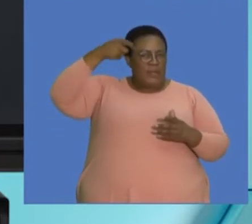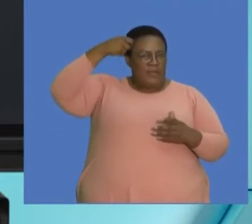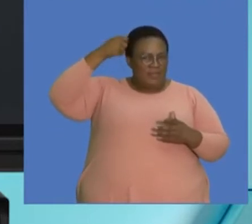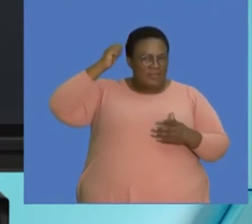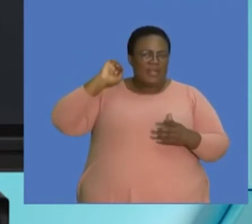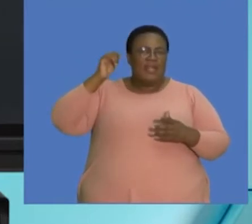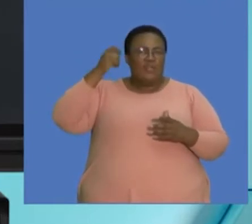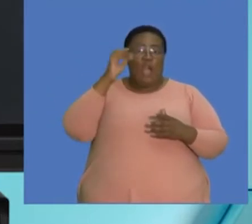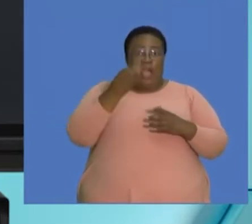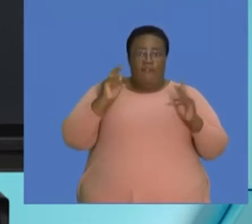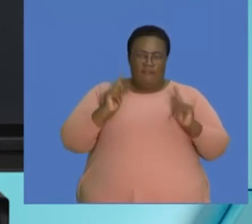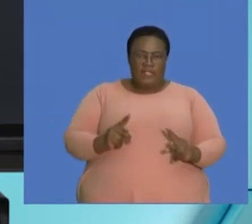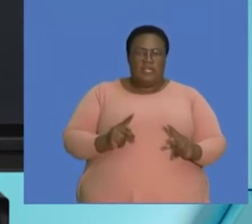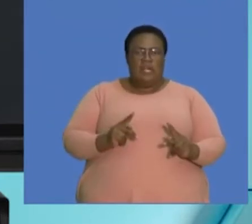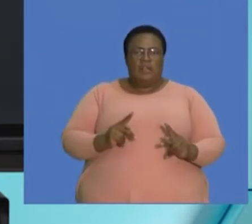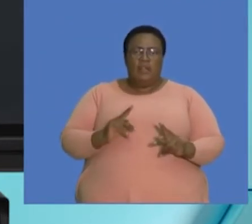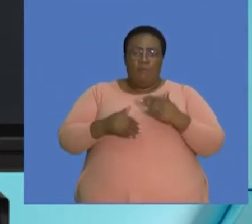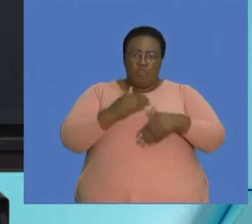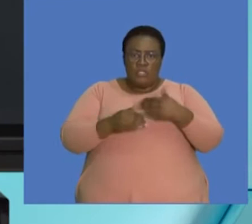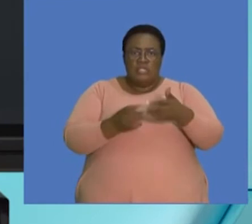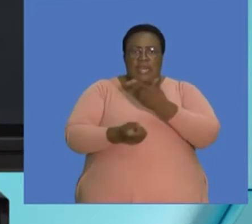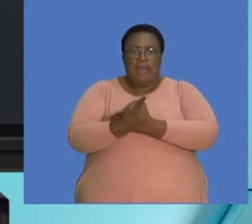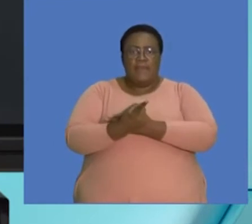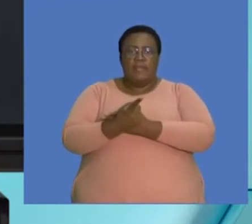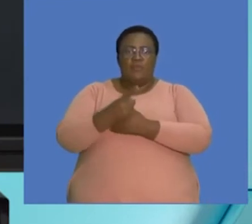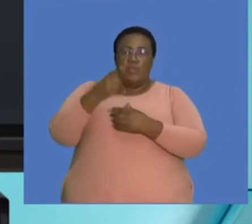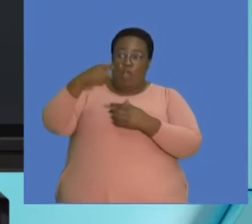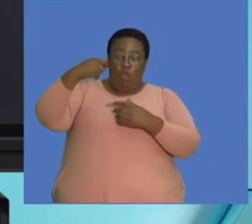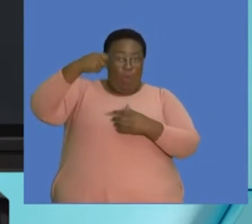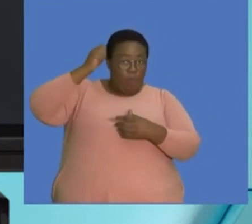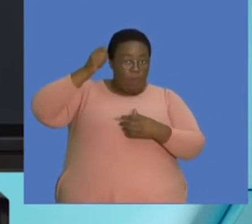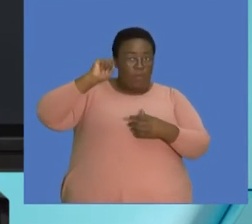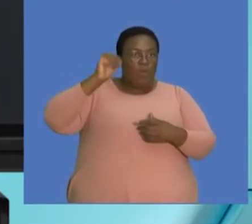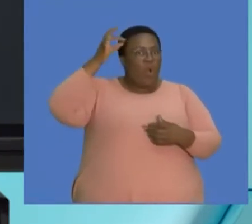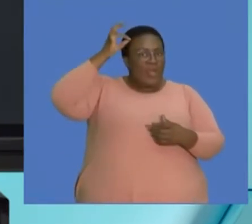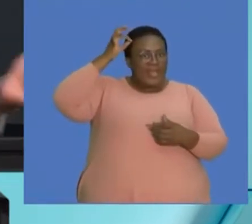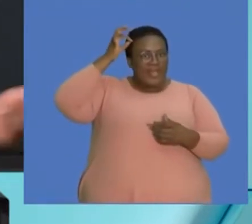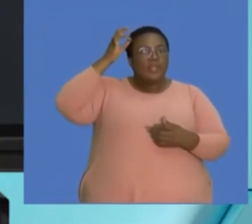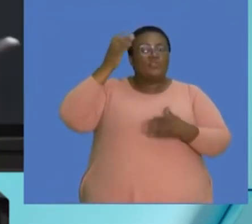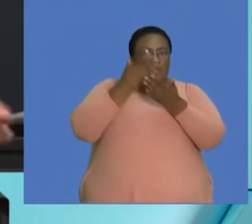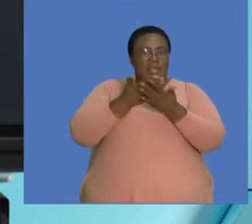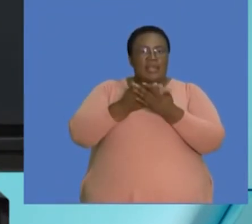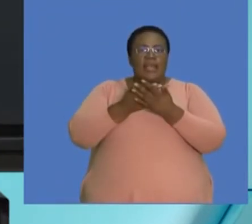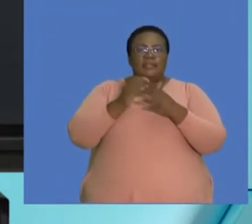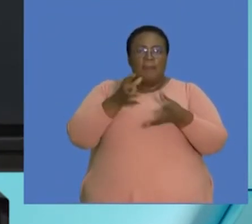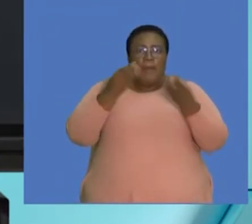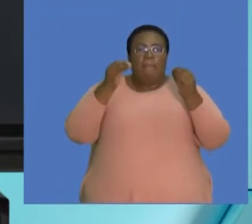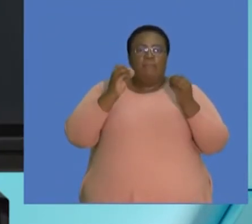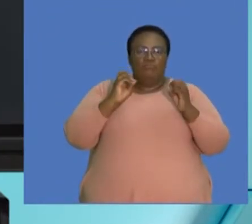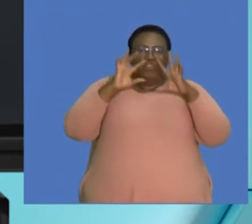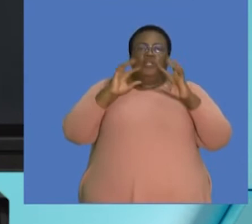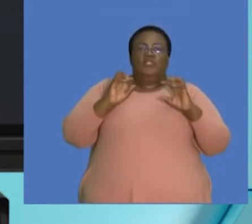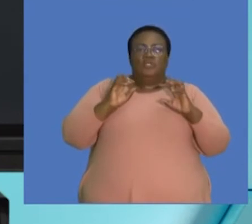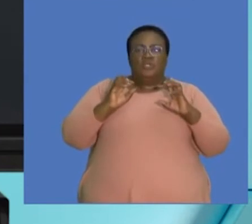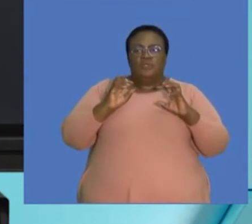that physical process of contact between the comb and your hair. In the process, the comb or your hair may become charged. Okay, because charge